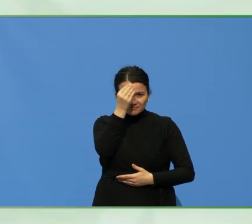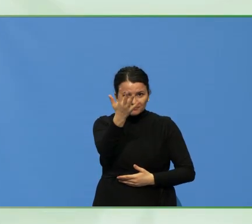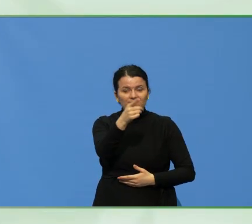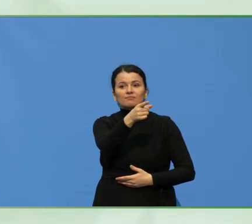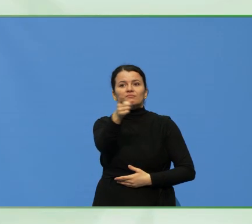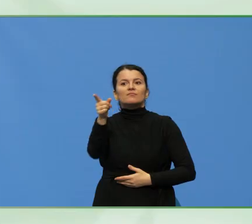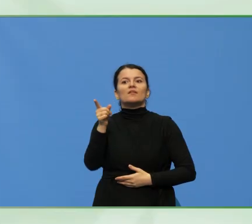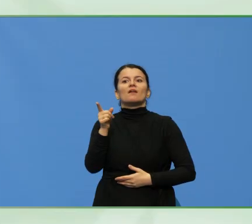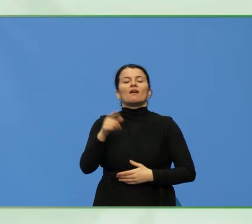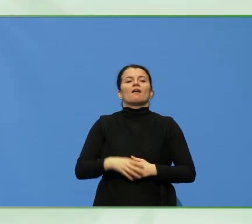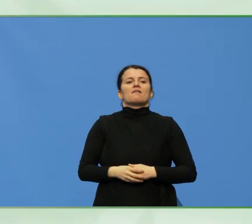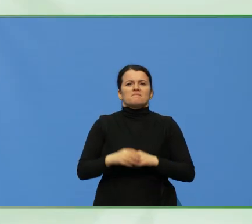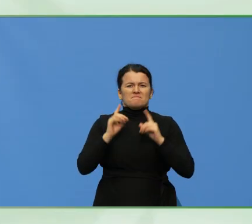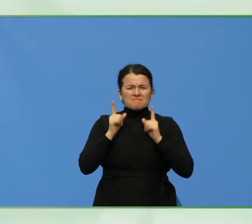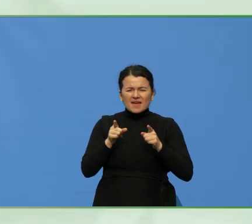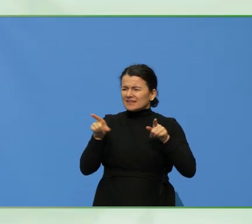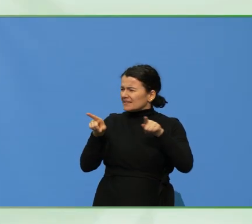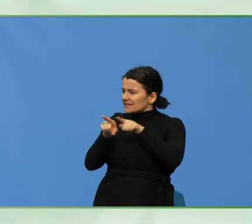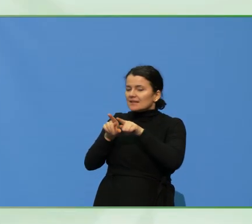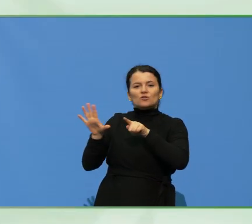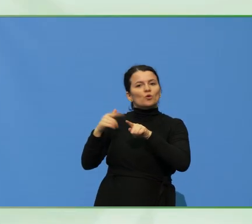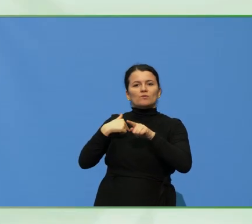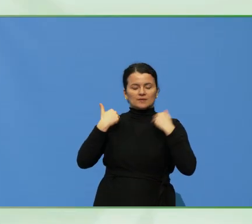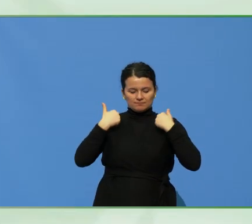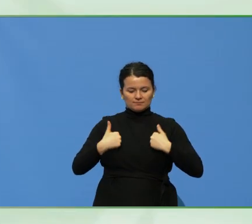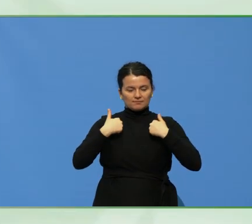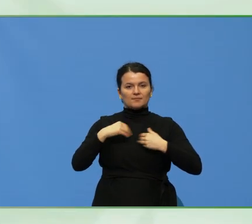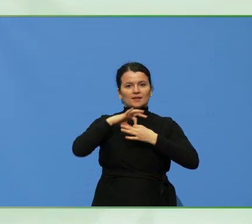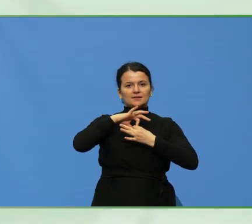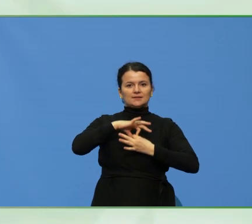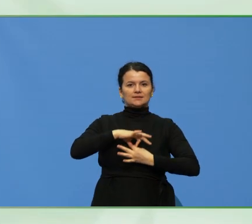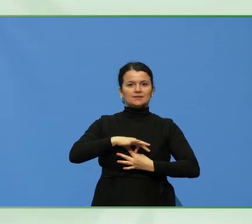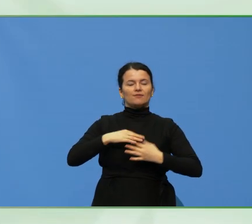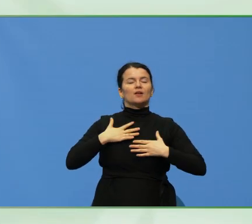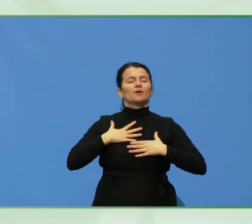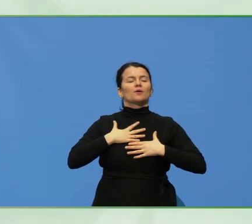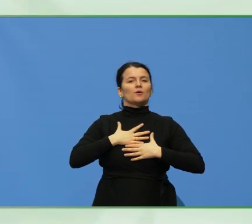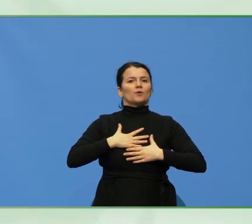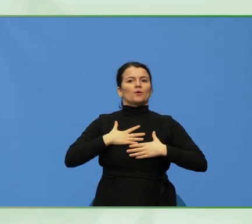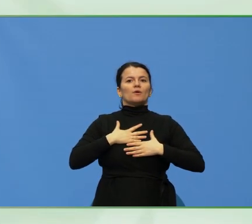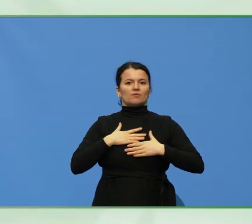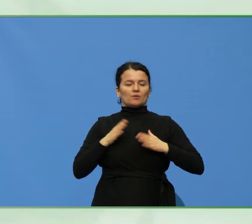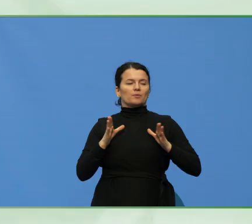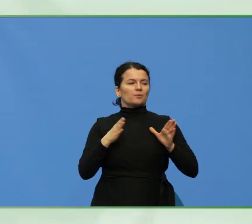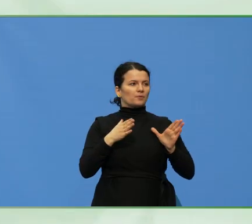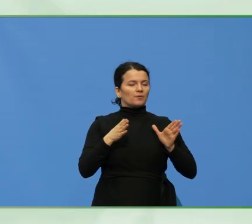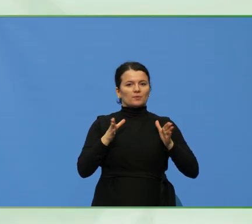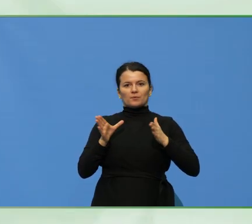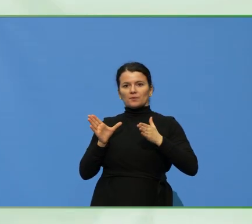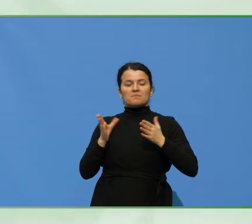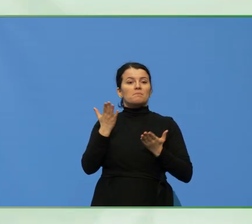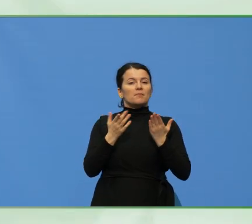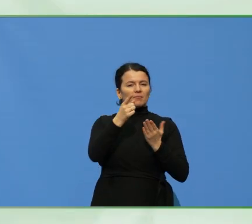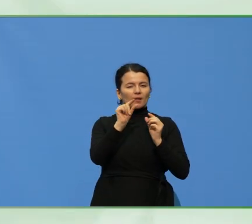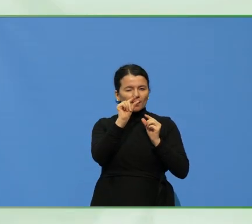exactly as you think that it needs to look. Yoga is about being present. So even if you're not following along physically in this